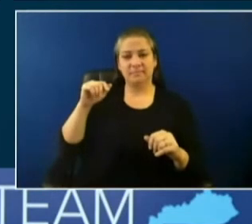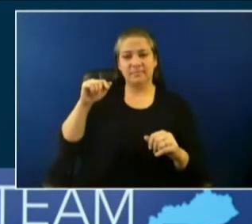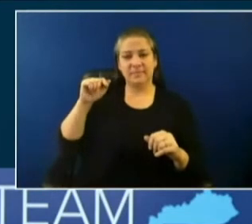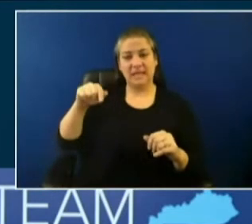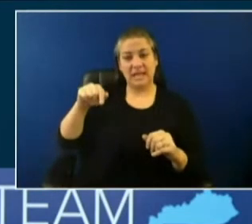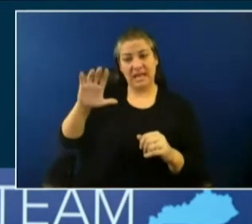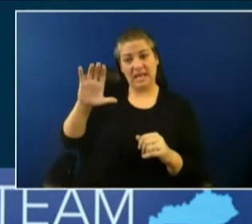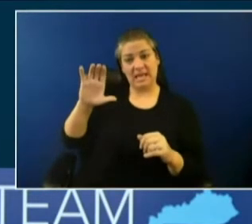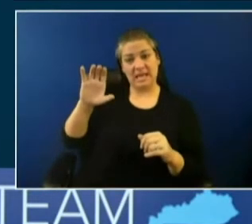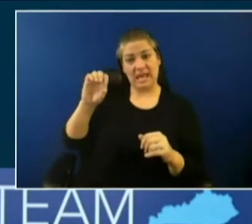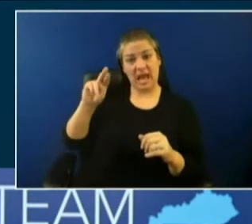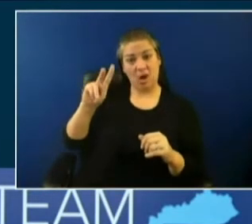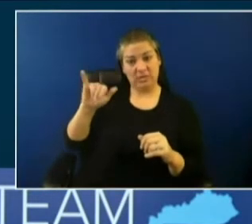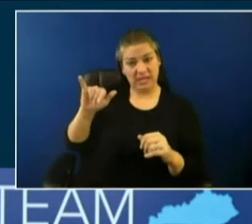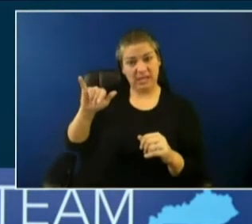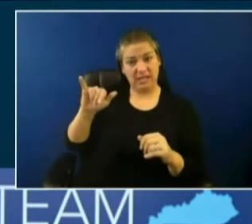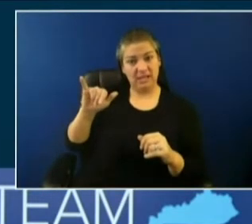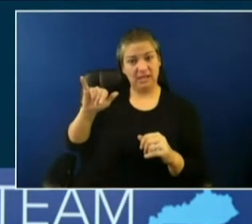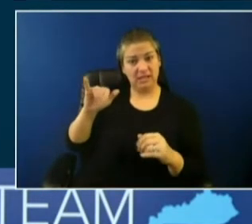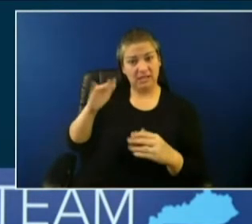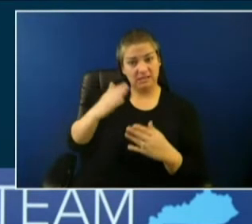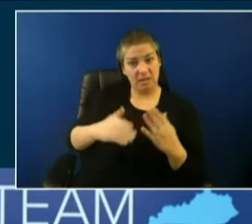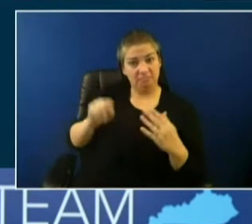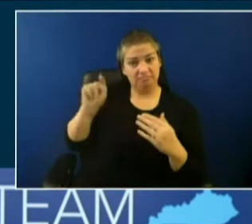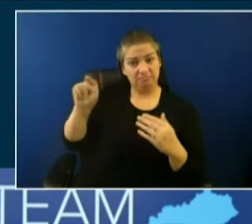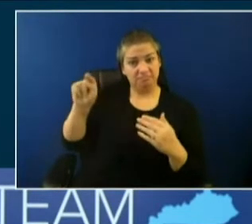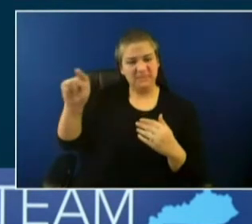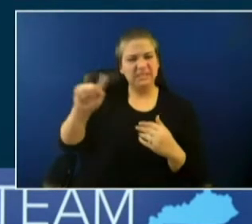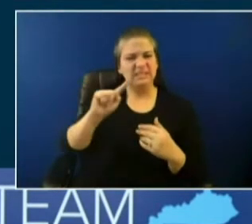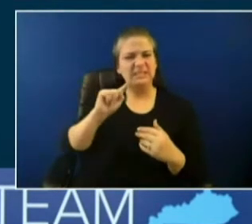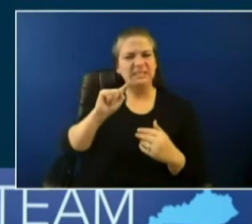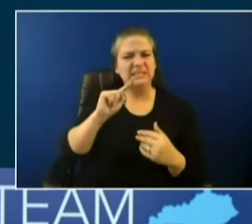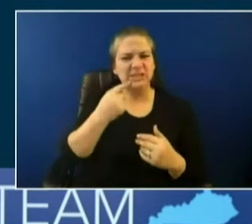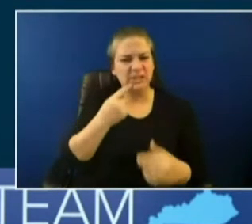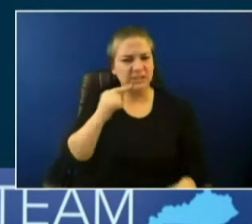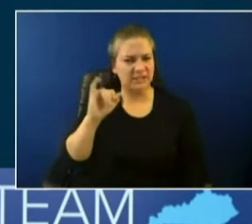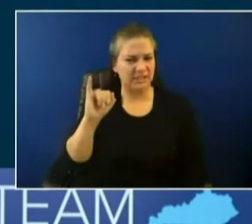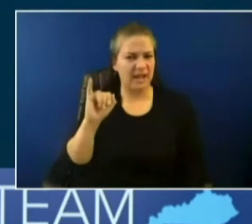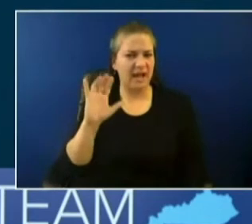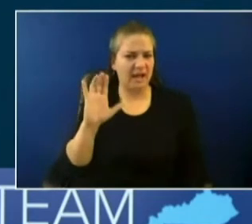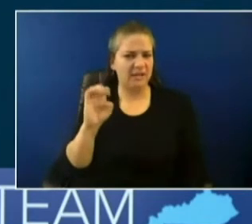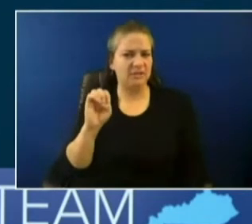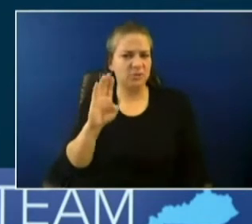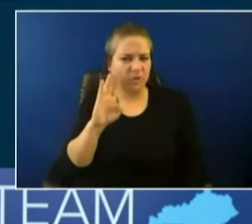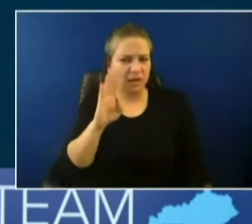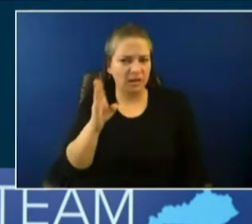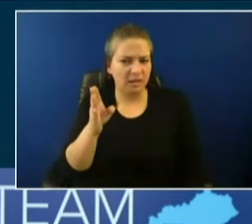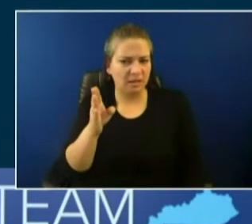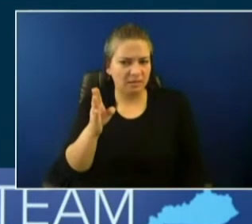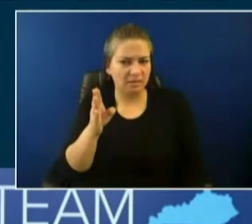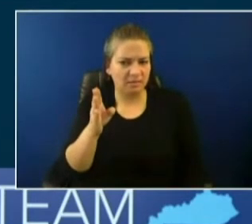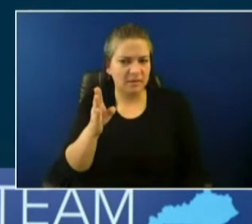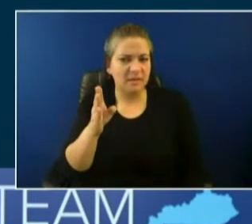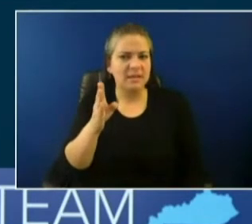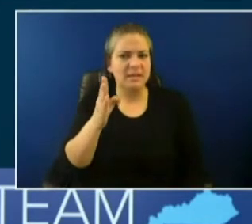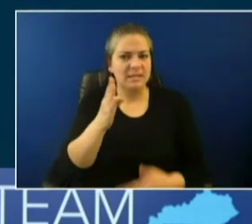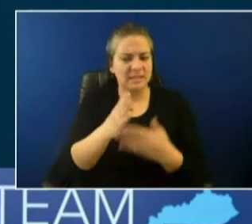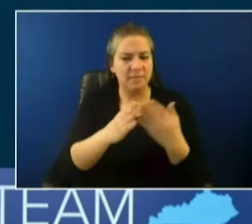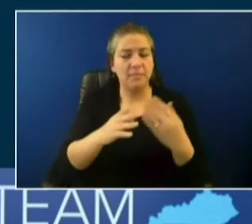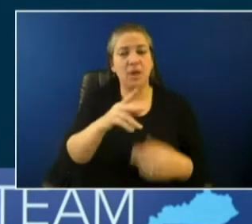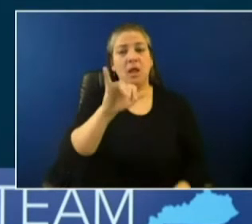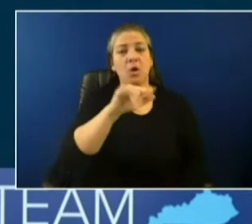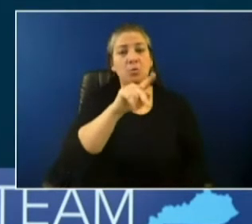icing. As the governor indicated, we're already experiencing icing in our southwest counties. Paducah has seen 1/10